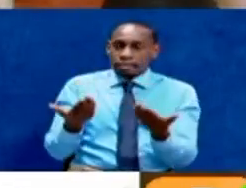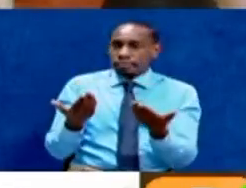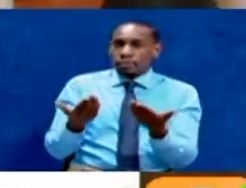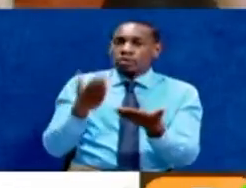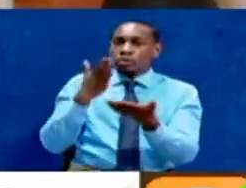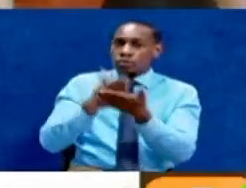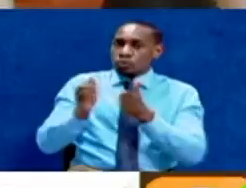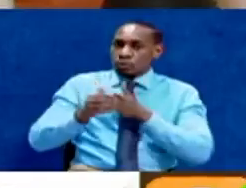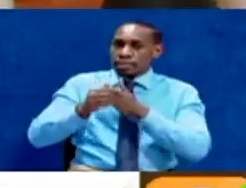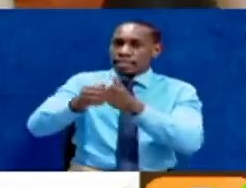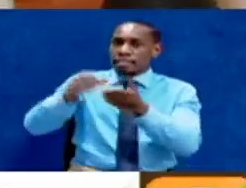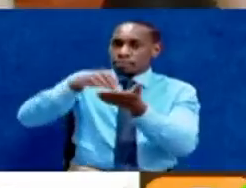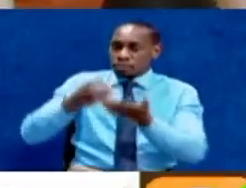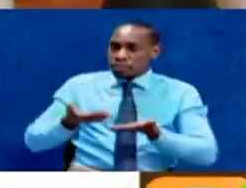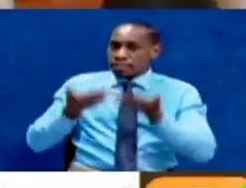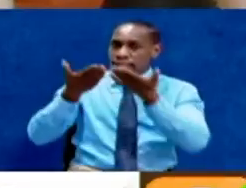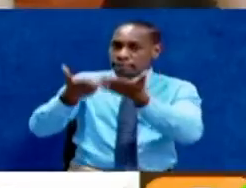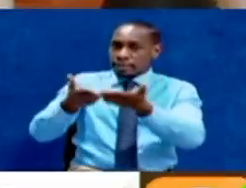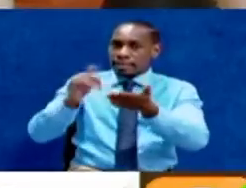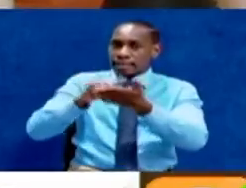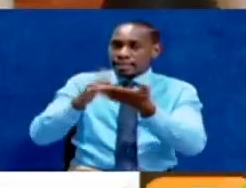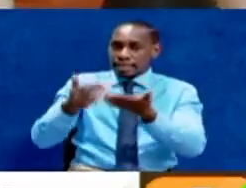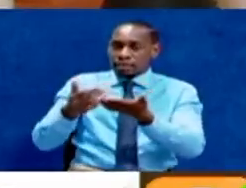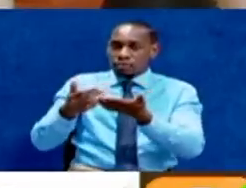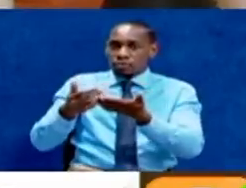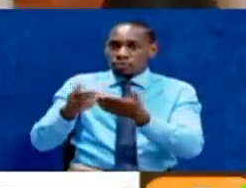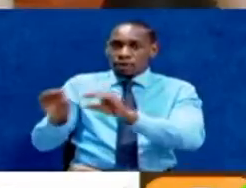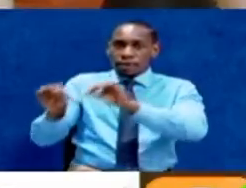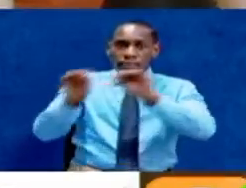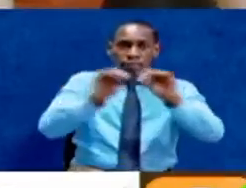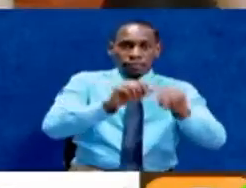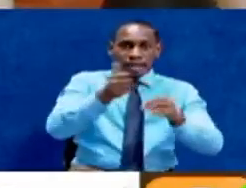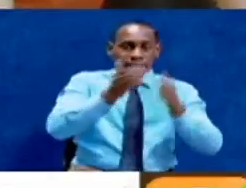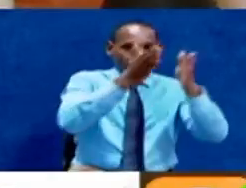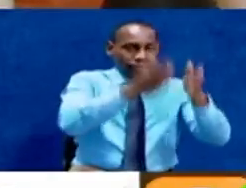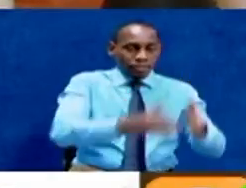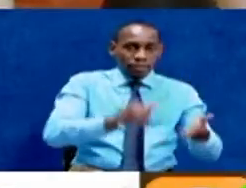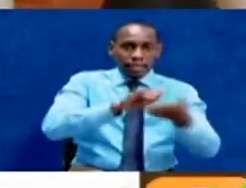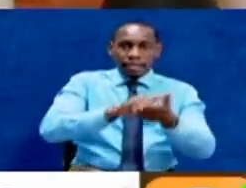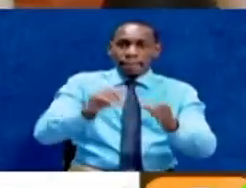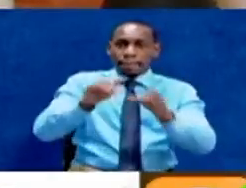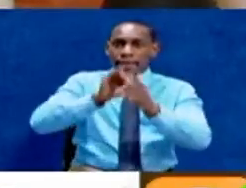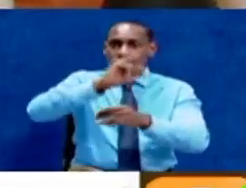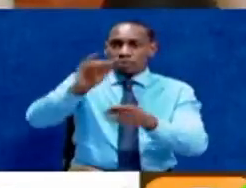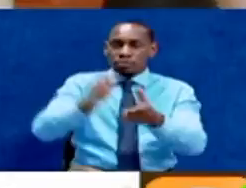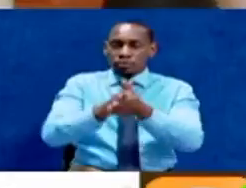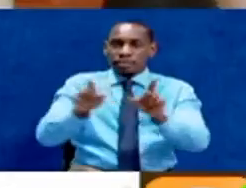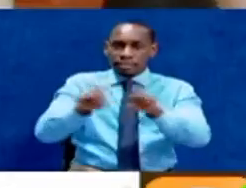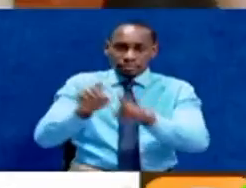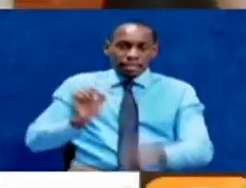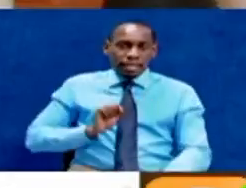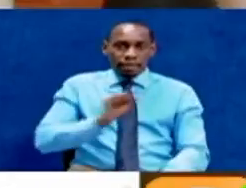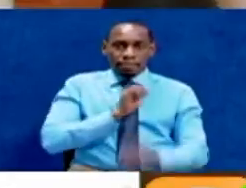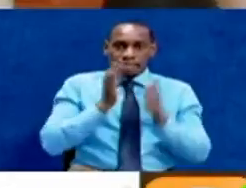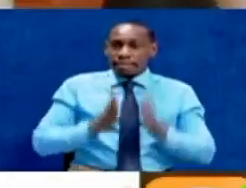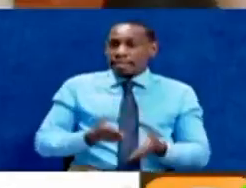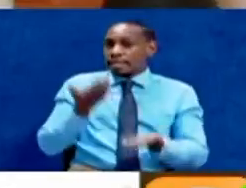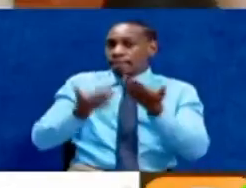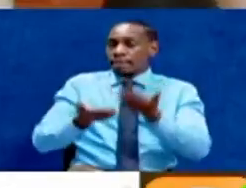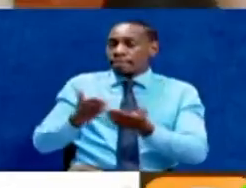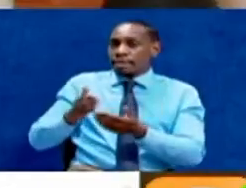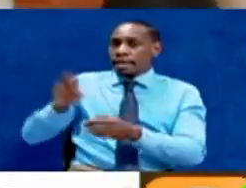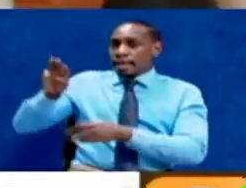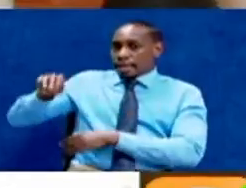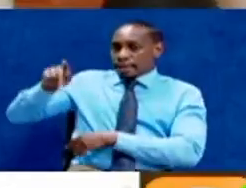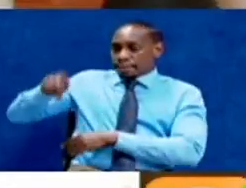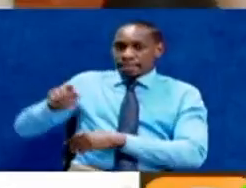a leadership position you are entrusted with, mm-hmm. that has now been given to somebody else who is a member of Jubilee, a senator like yourself or a